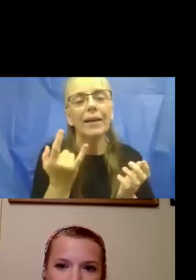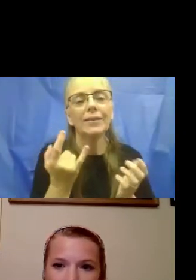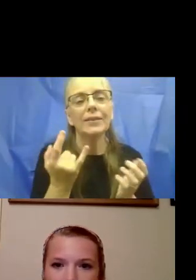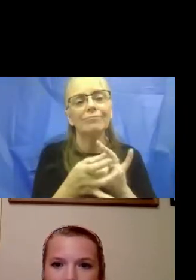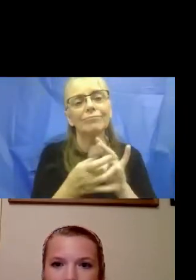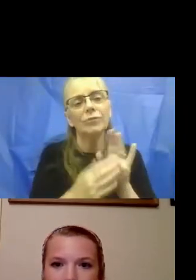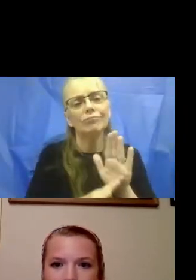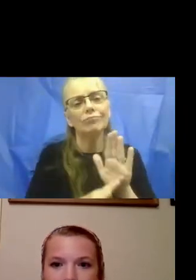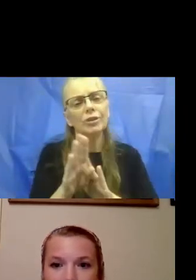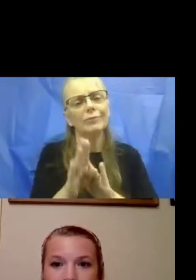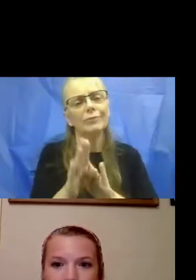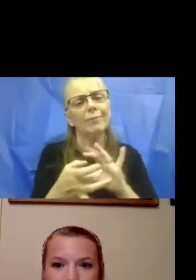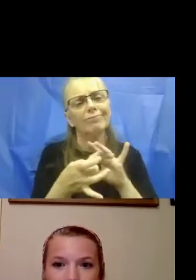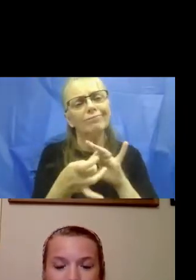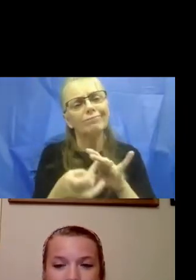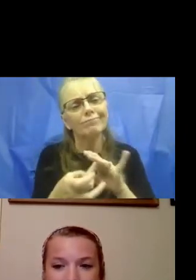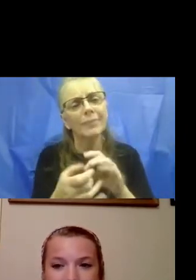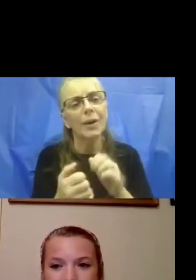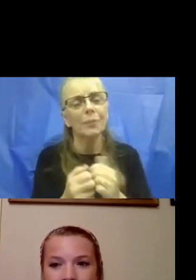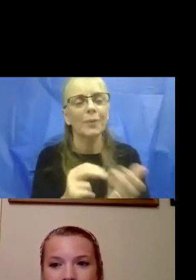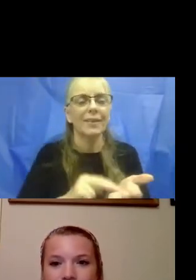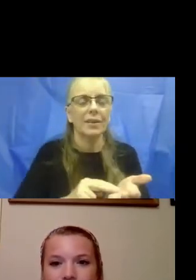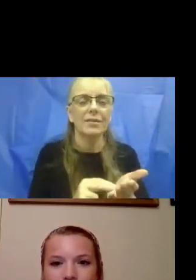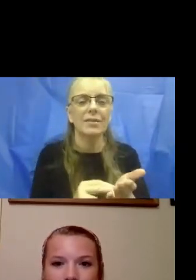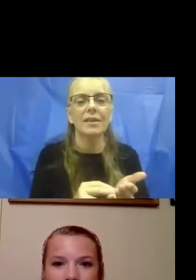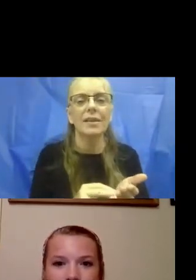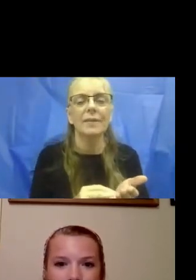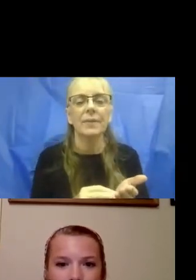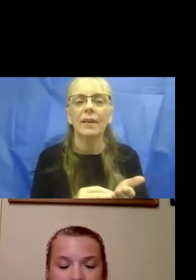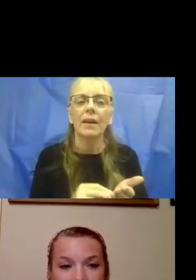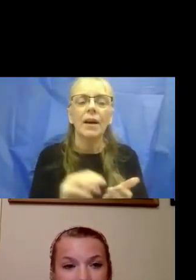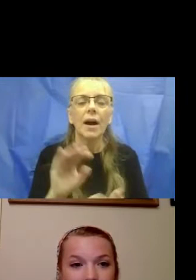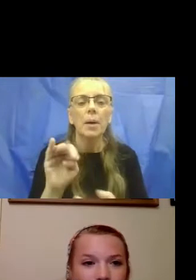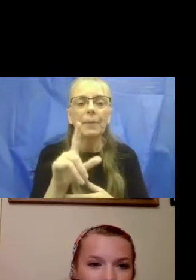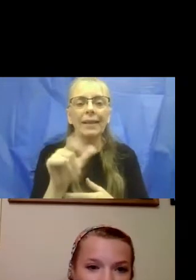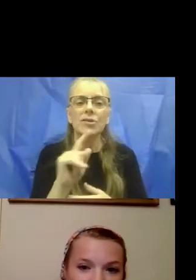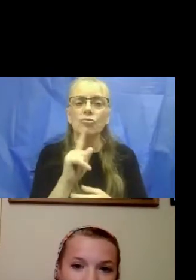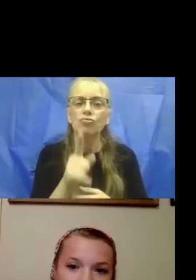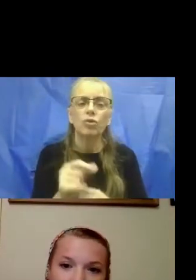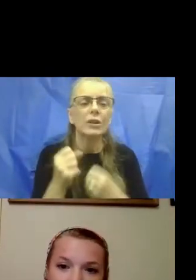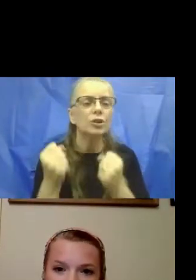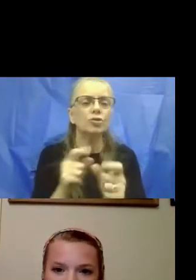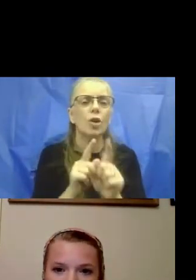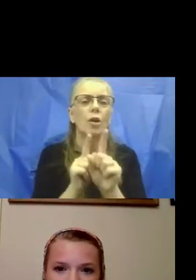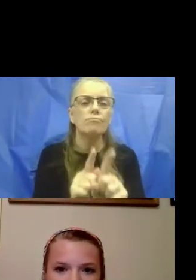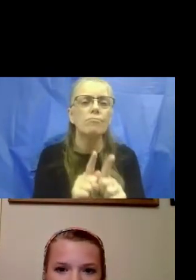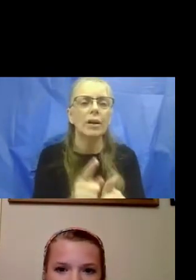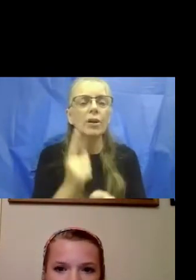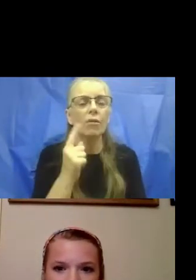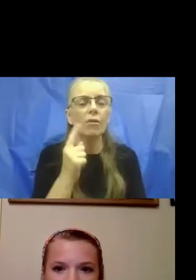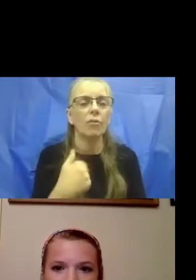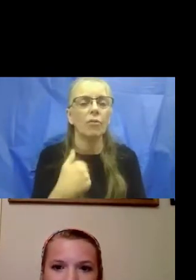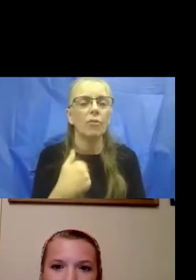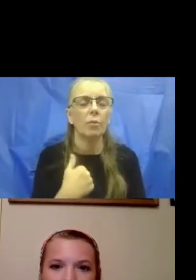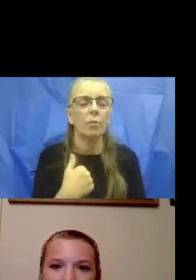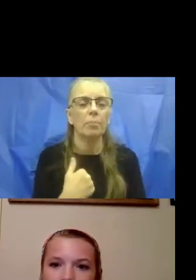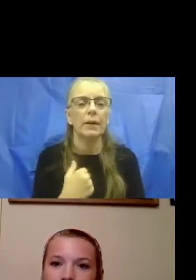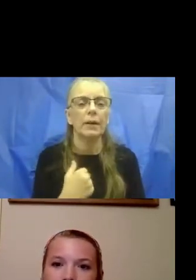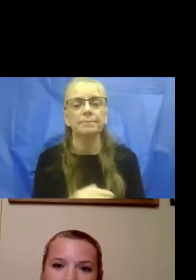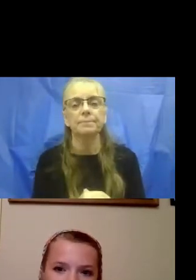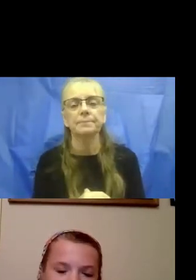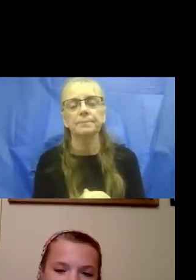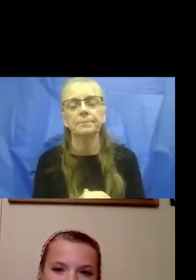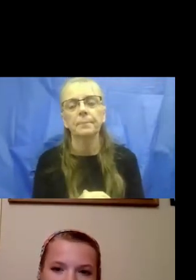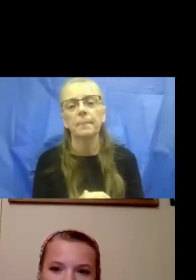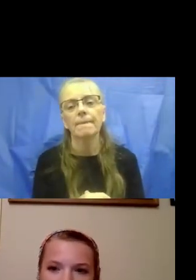Melissa. I consider her a strong mentor in my life and someone that I lean on for support really heavily. When I found out